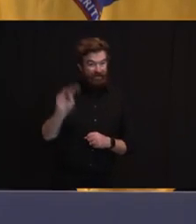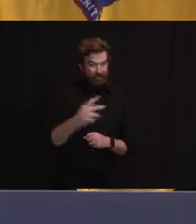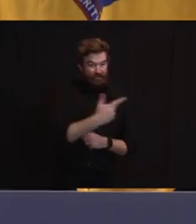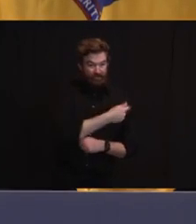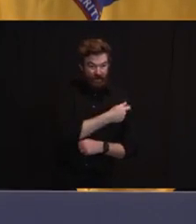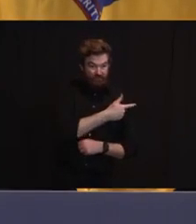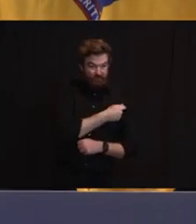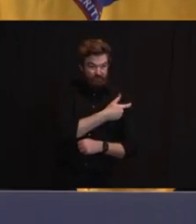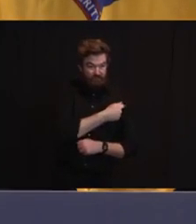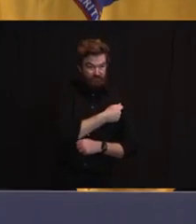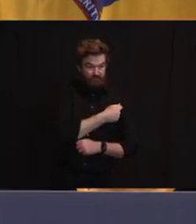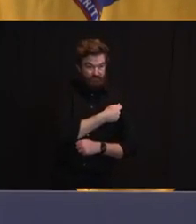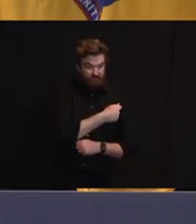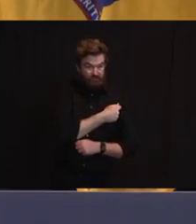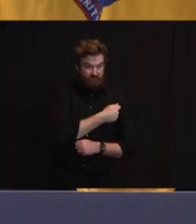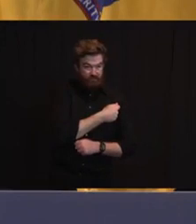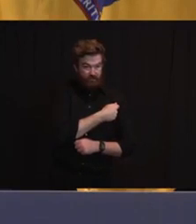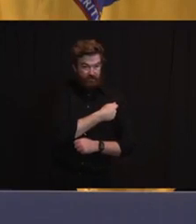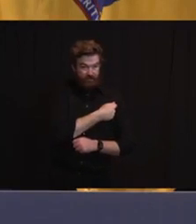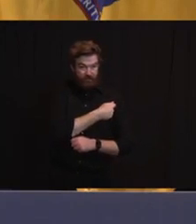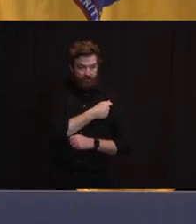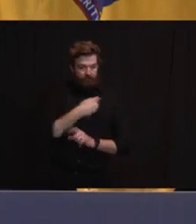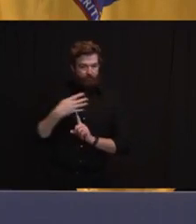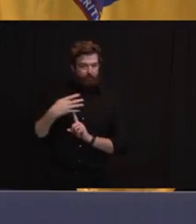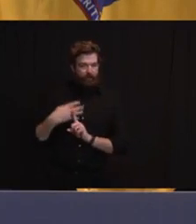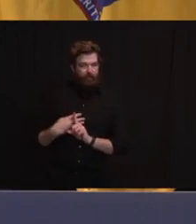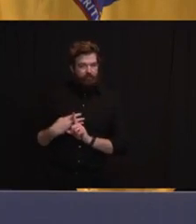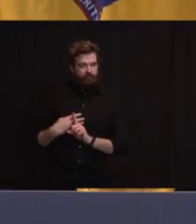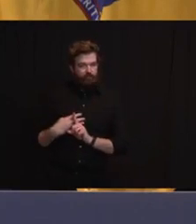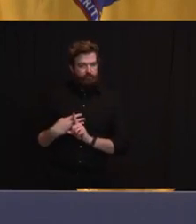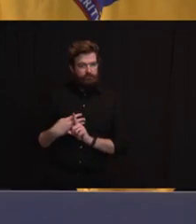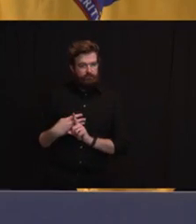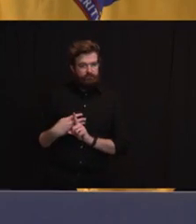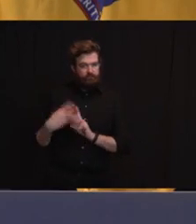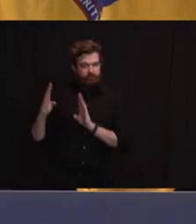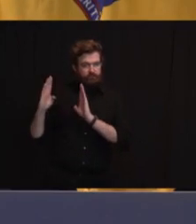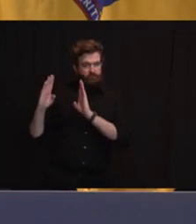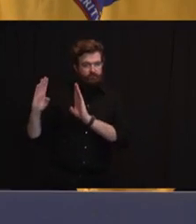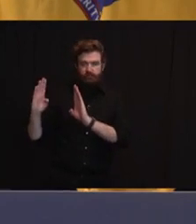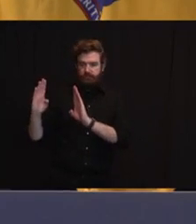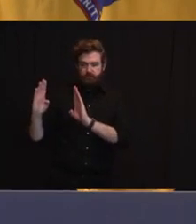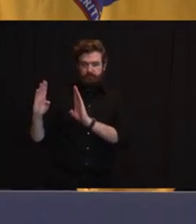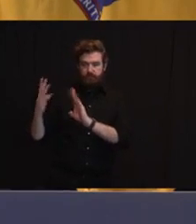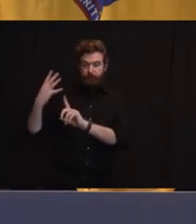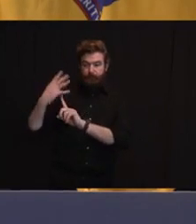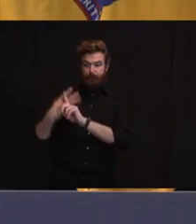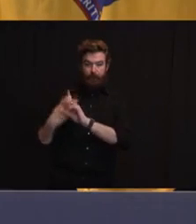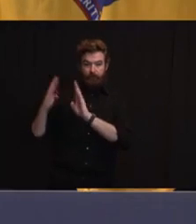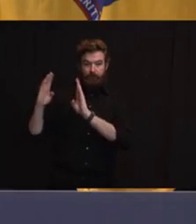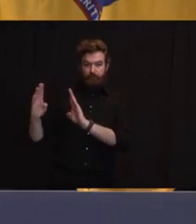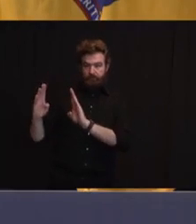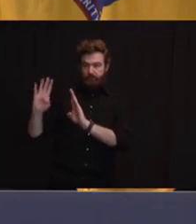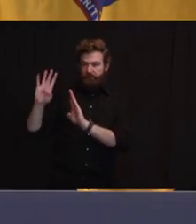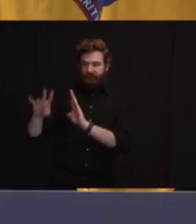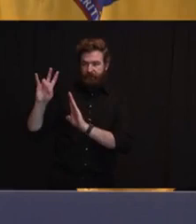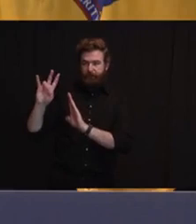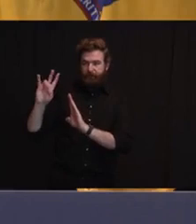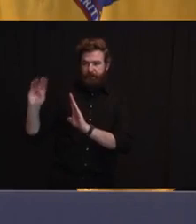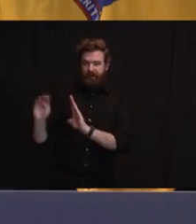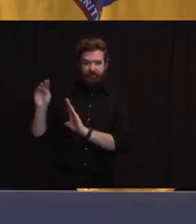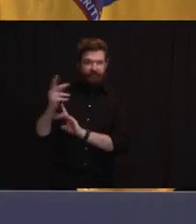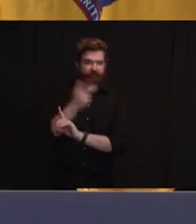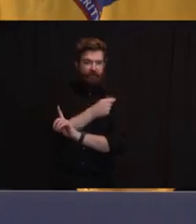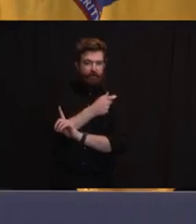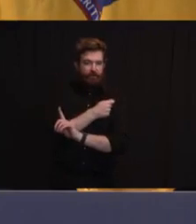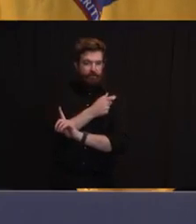you look at that number, and I'm going to say, Judy, that realistically we could right now probably take double what we've got